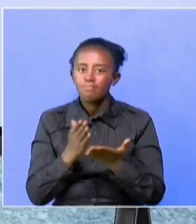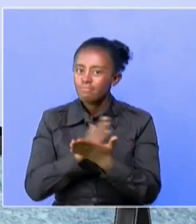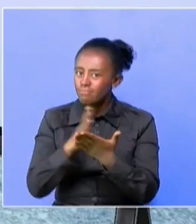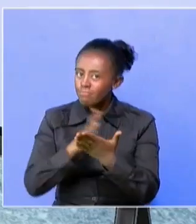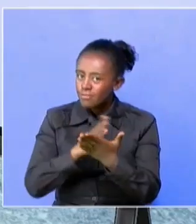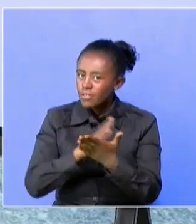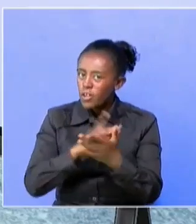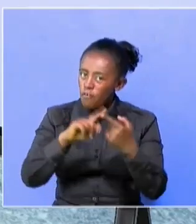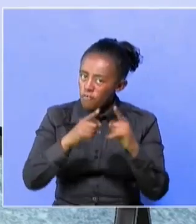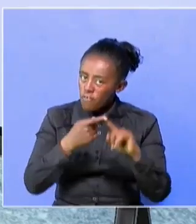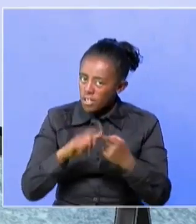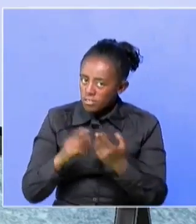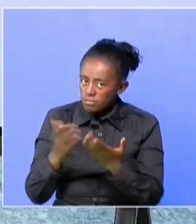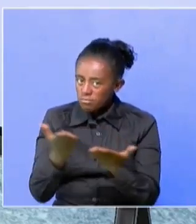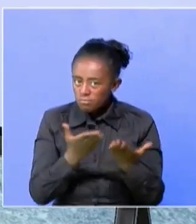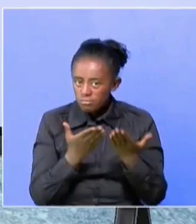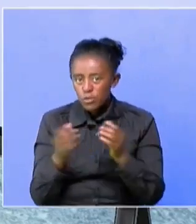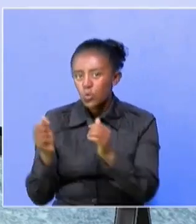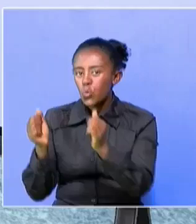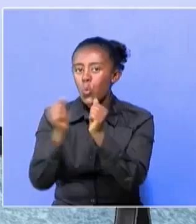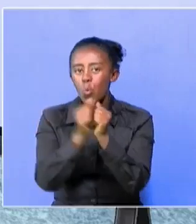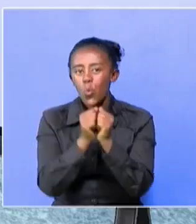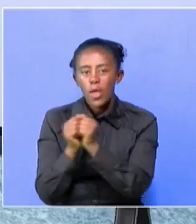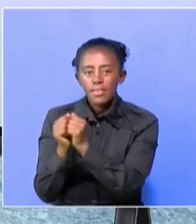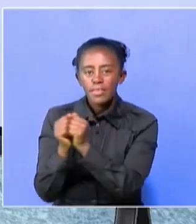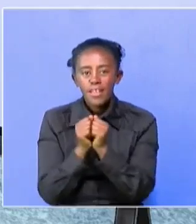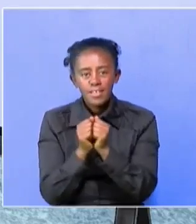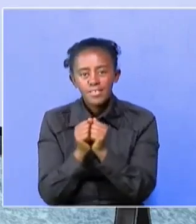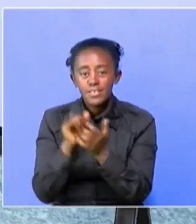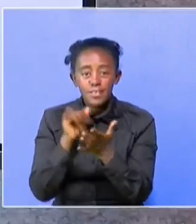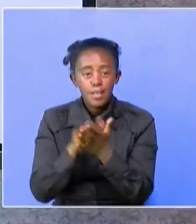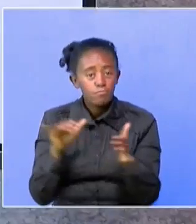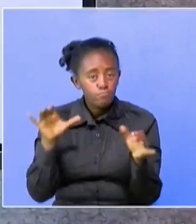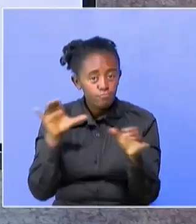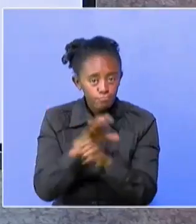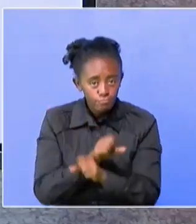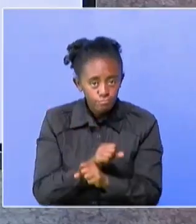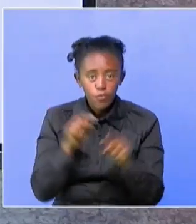your friends together. That's